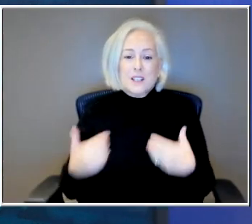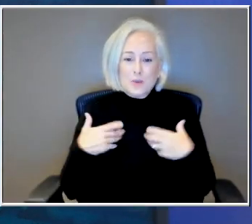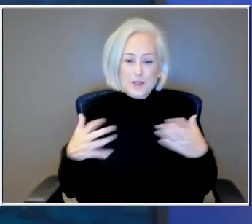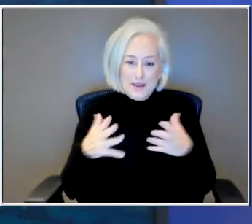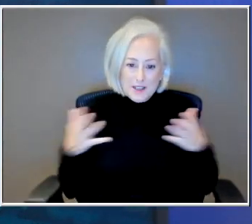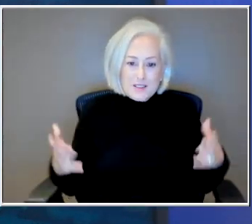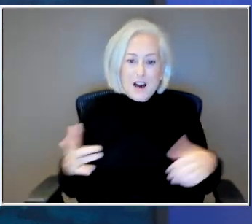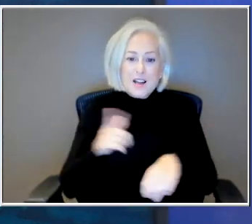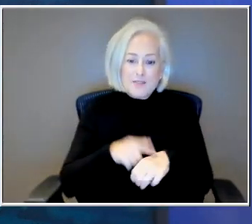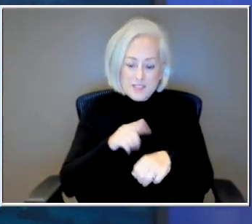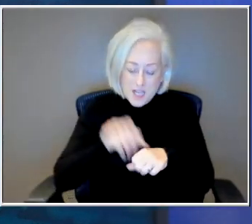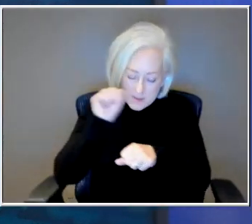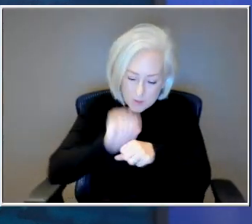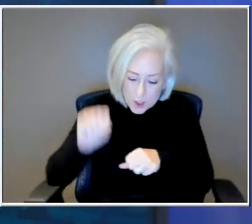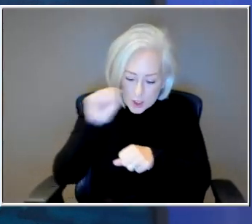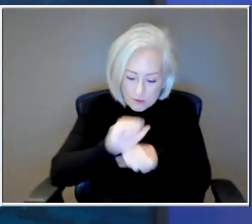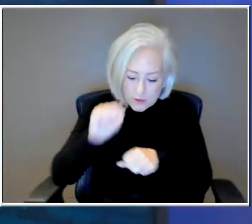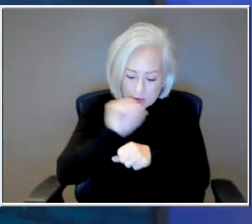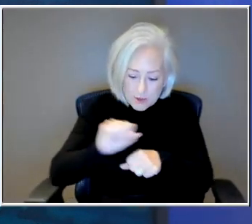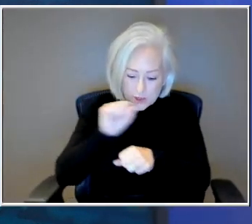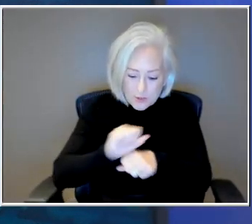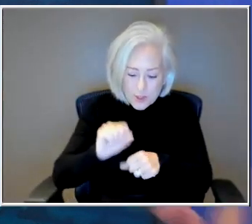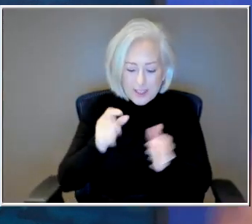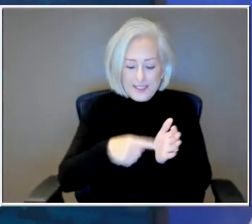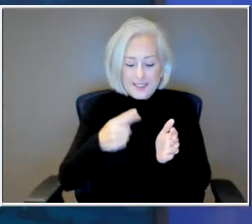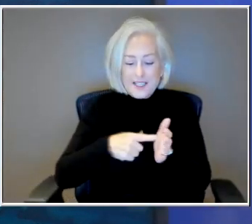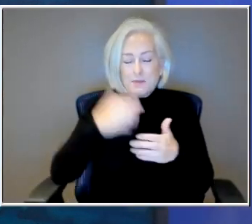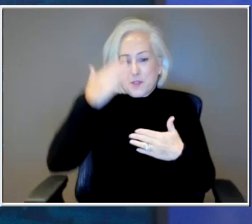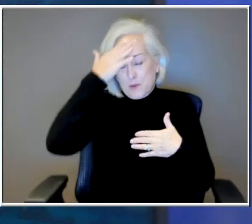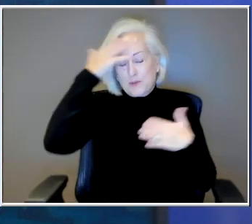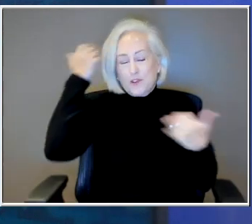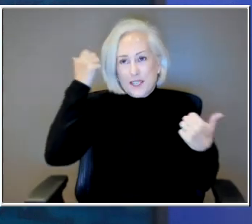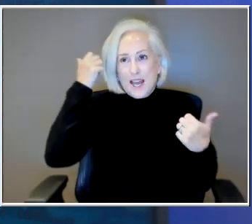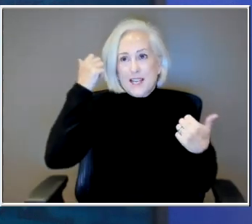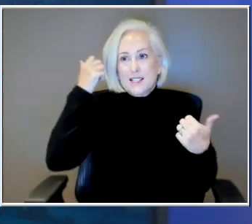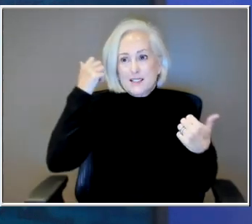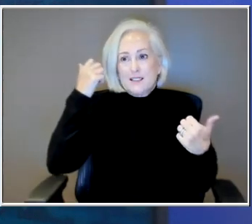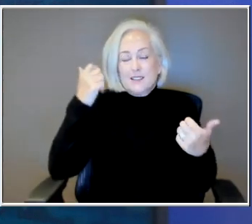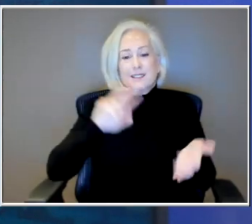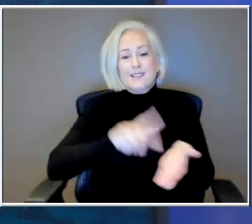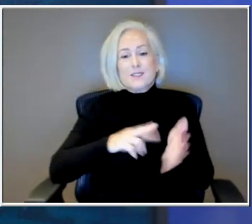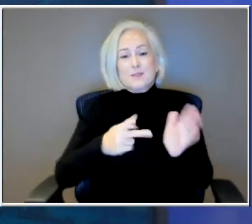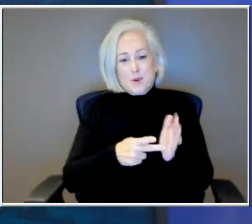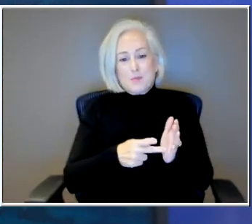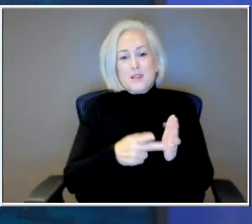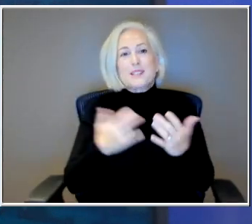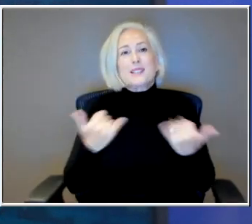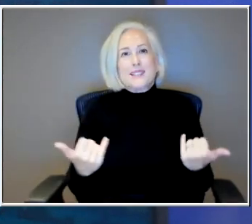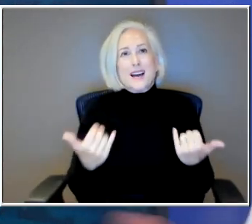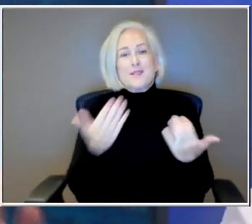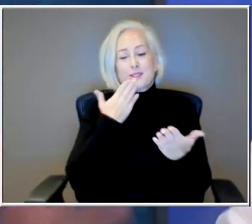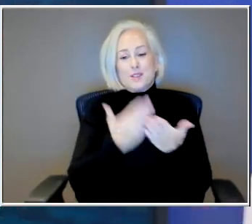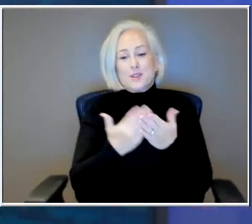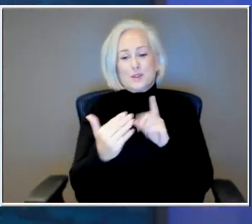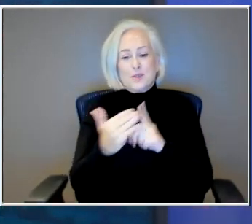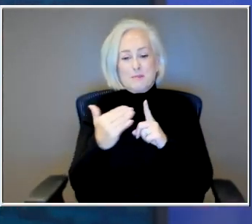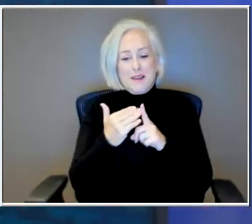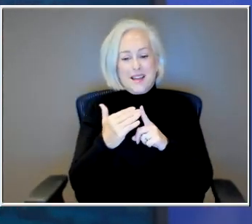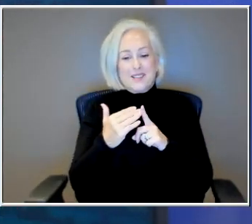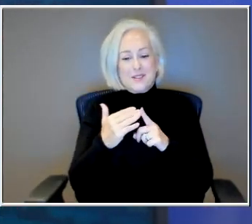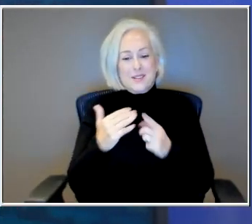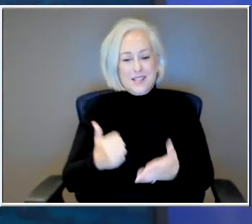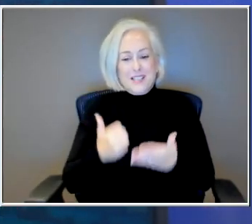and every once in a while we forget what we actually do, and this is a nice reminder that we actually can help people when people